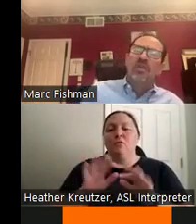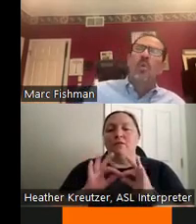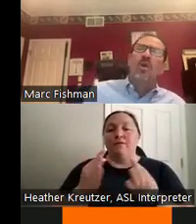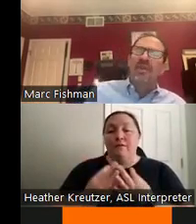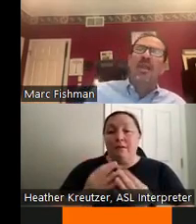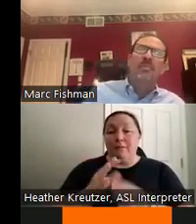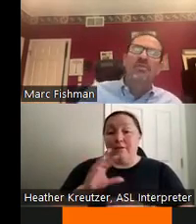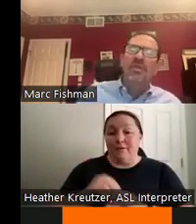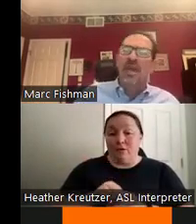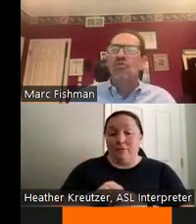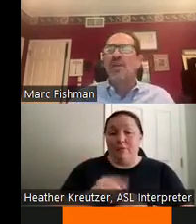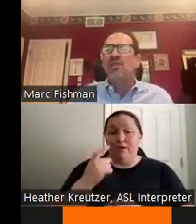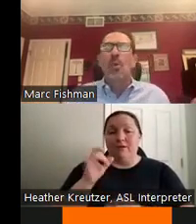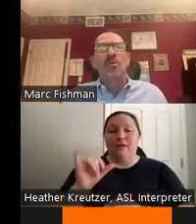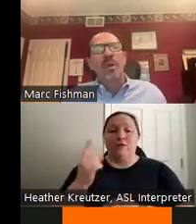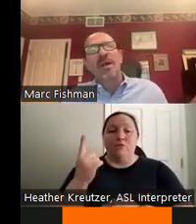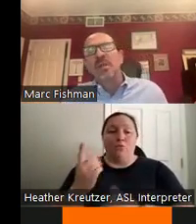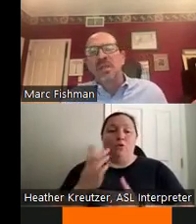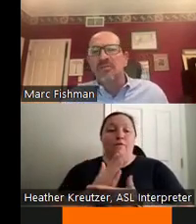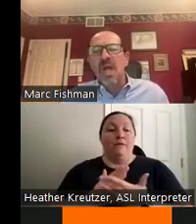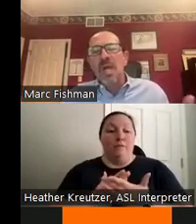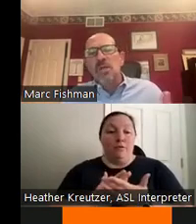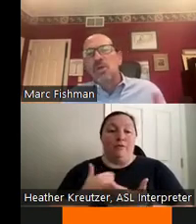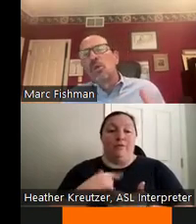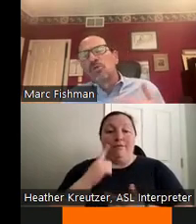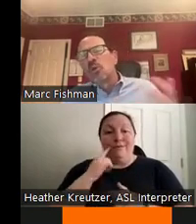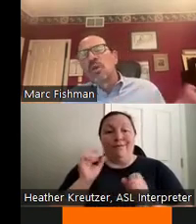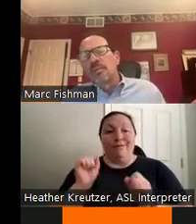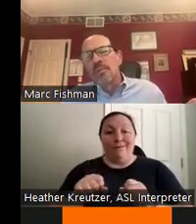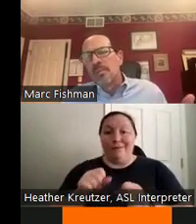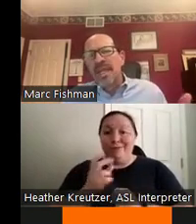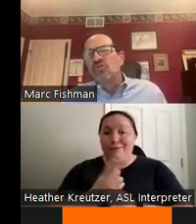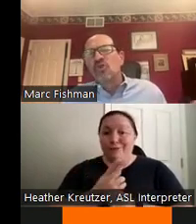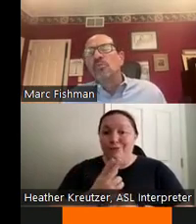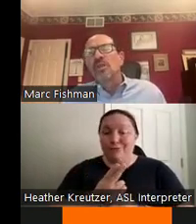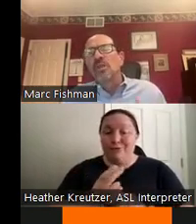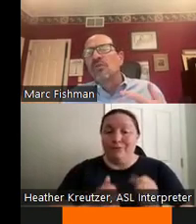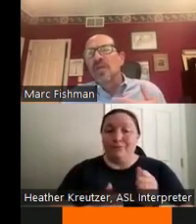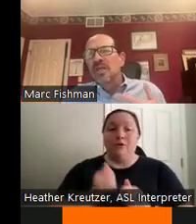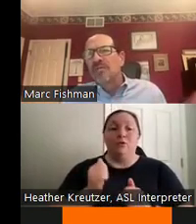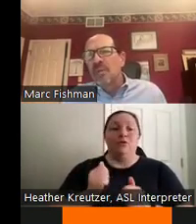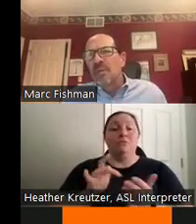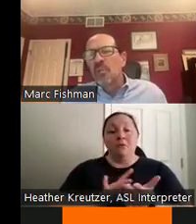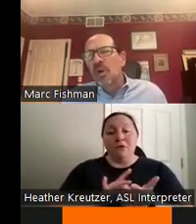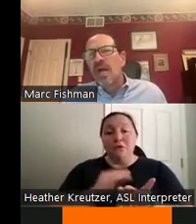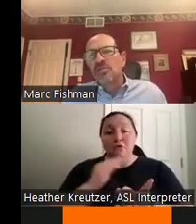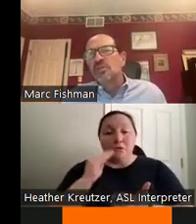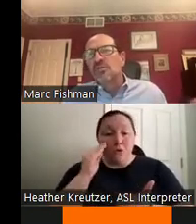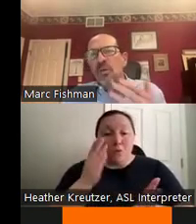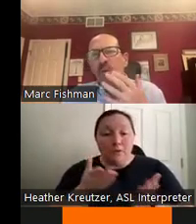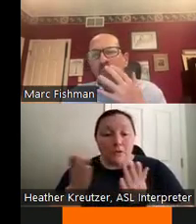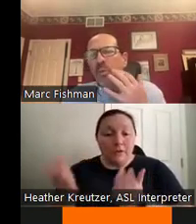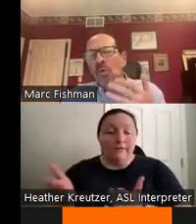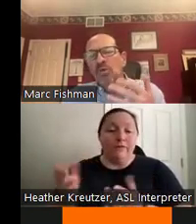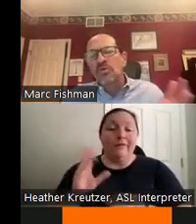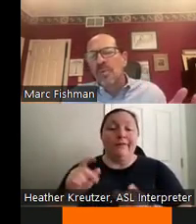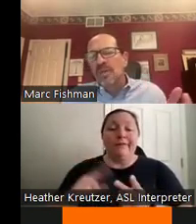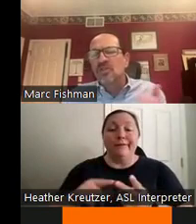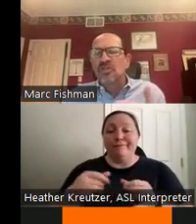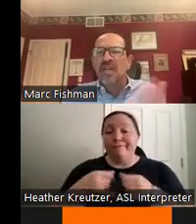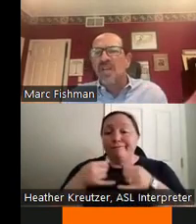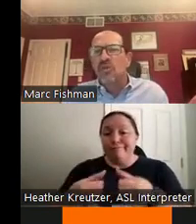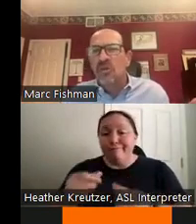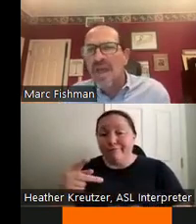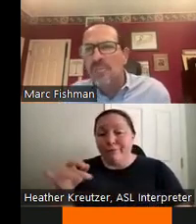involvement because that's one of the elements that is transportable, I believe. You know, doing medication home delivery and giving people prizes or rewards